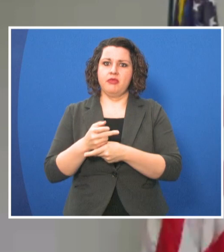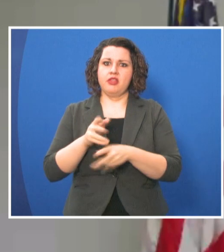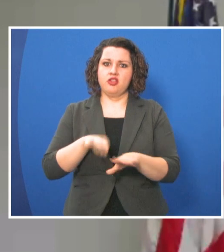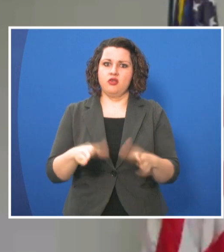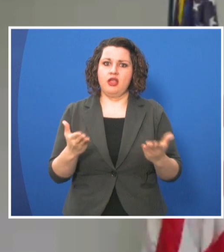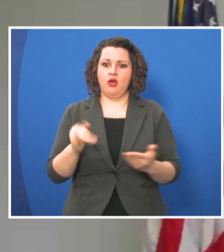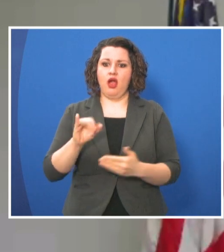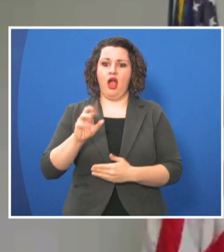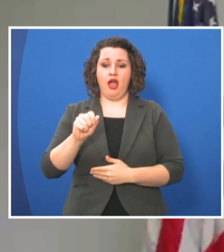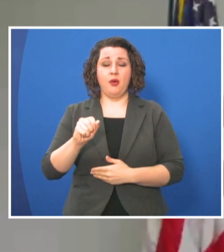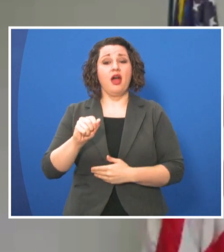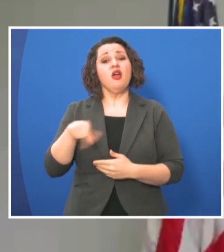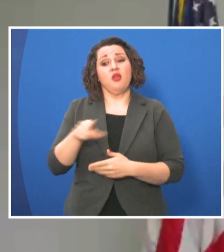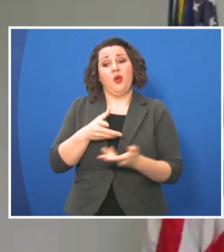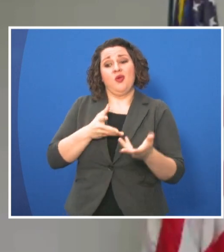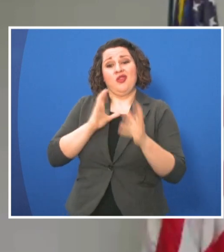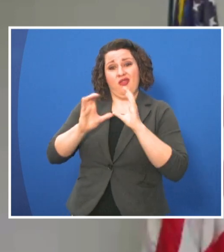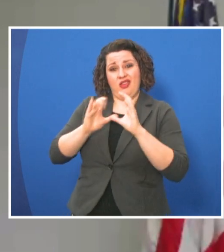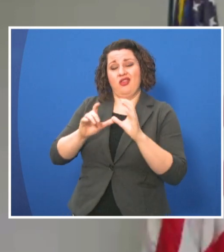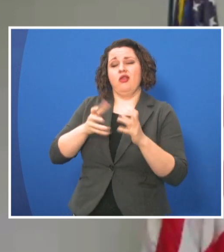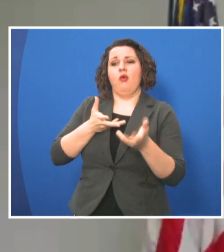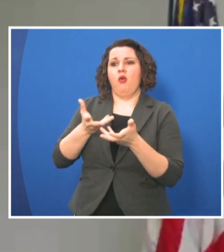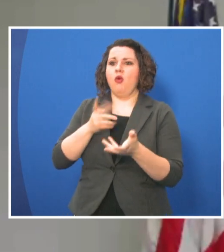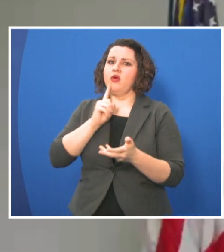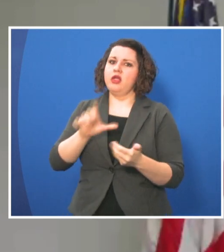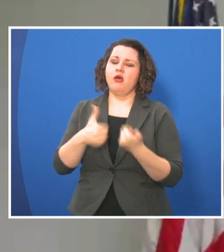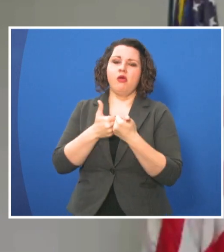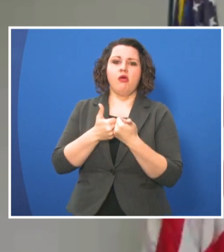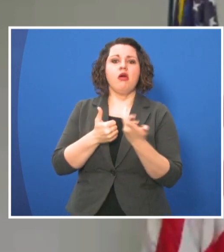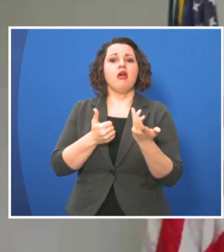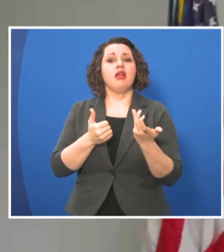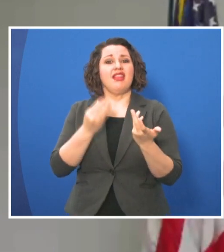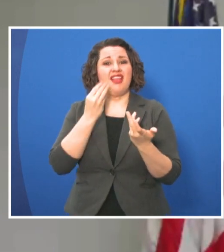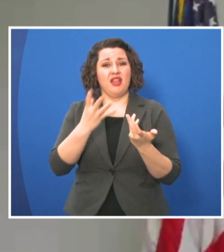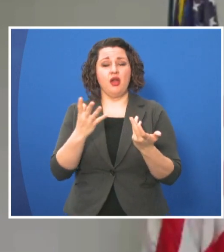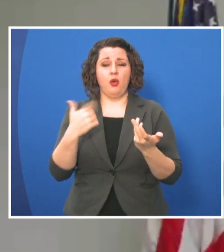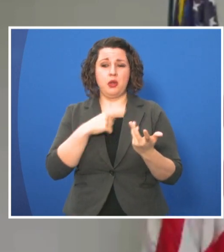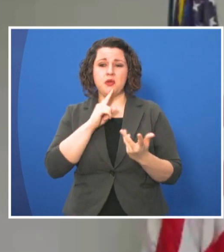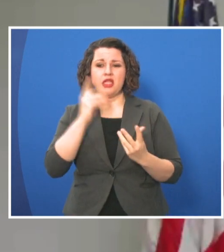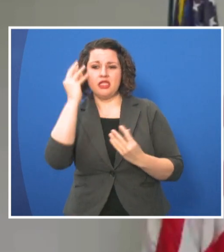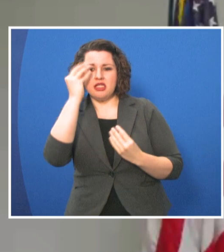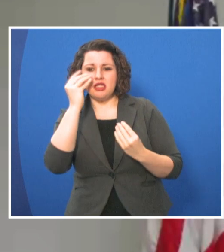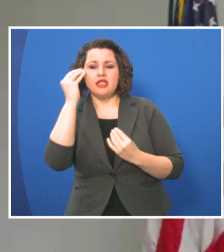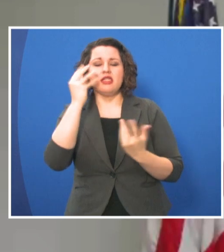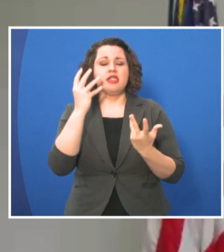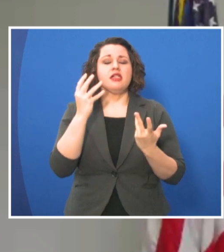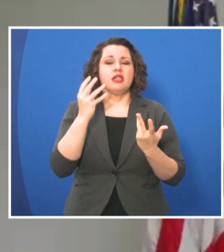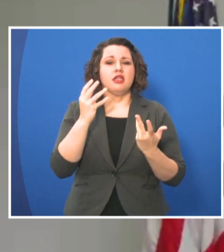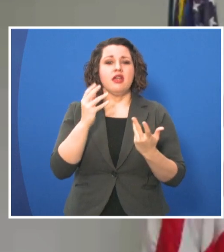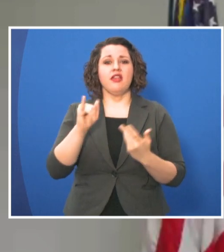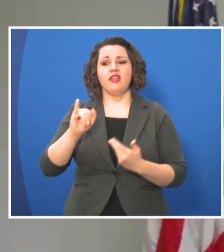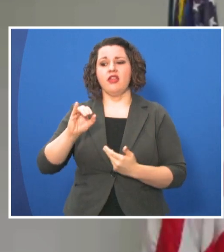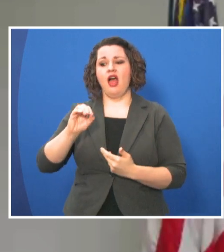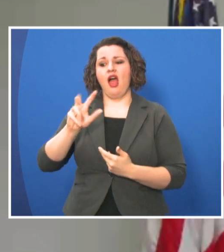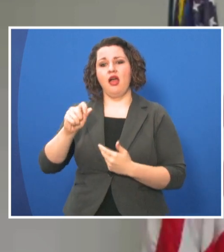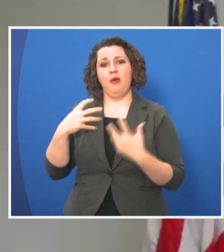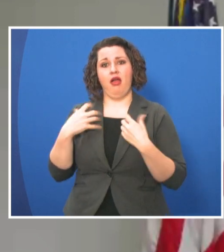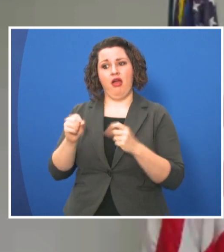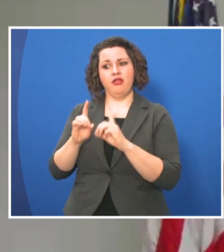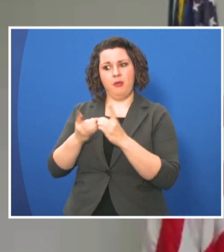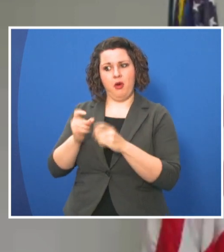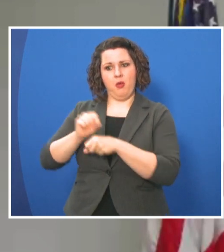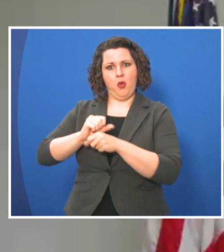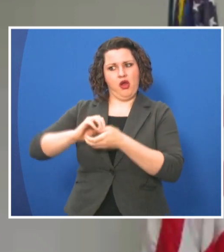challenging conversations, and I want you to know we are very thoughtful in our guidance. We're working closely with the Iowa Department of Public Health, and